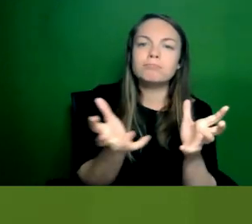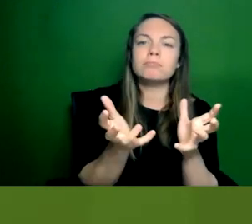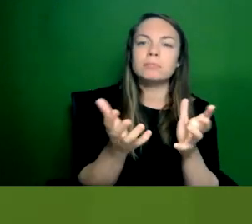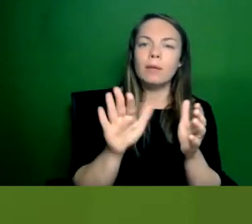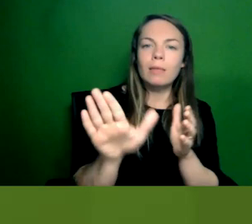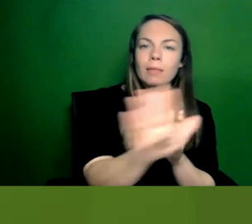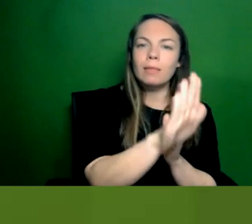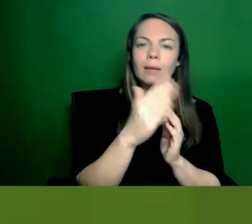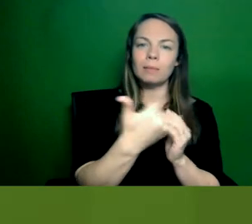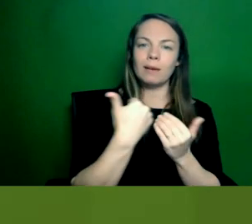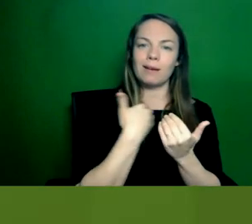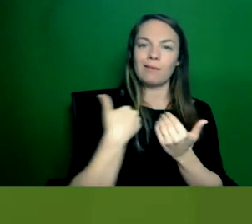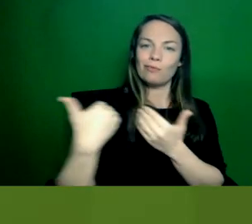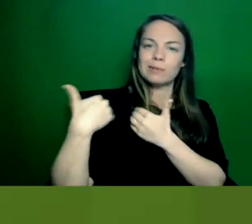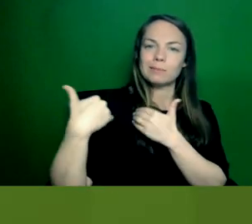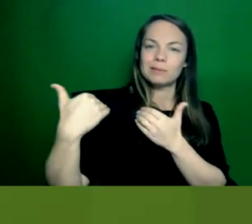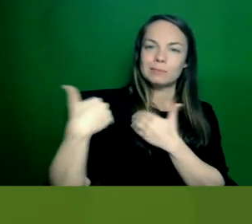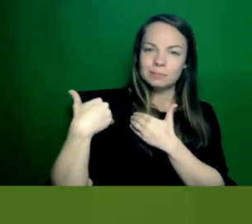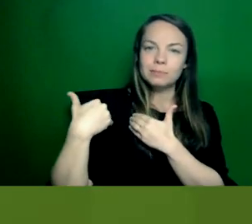responsibility amongst men